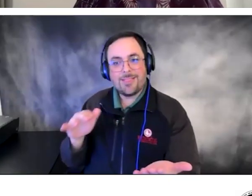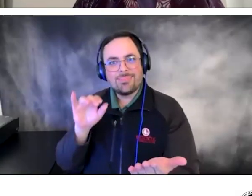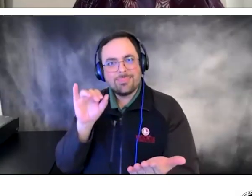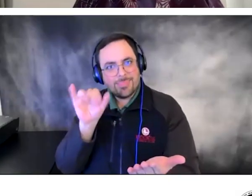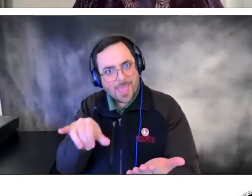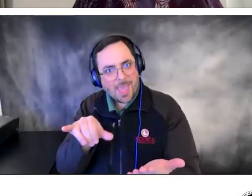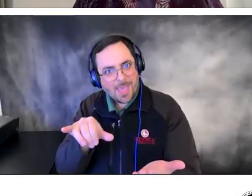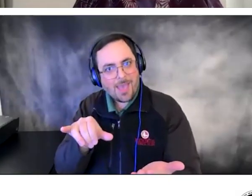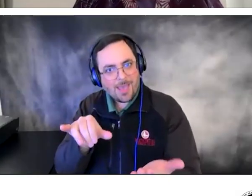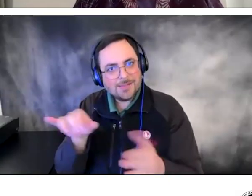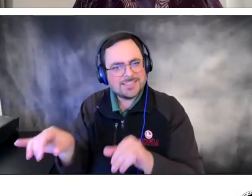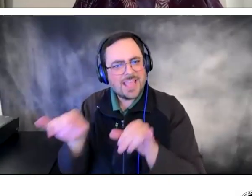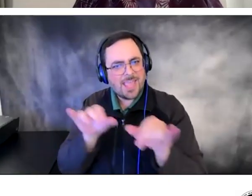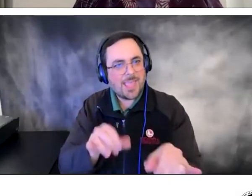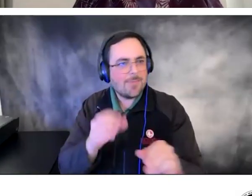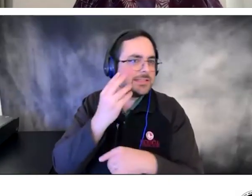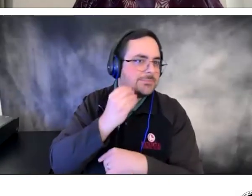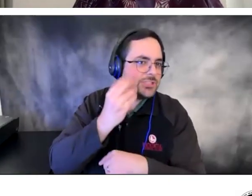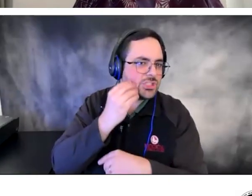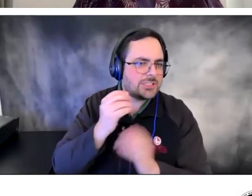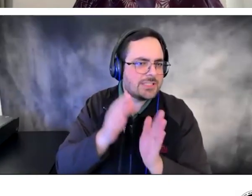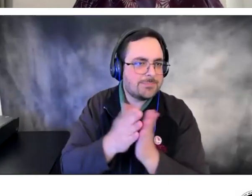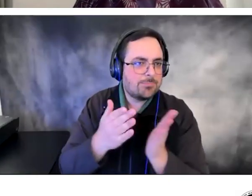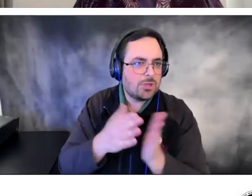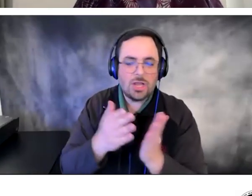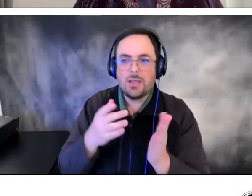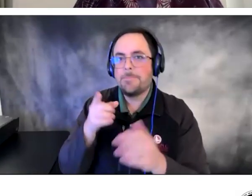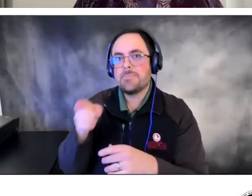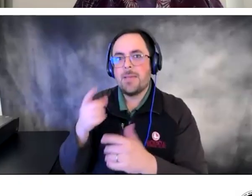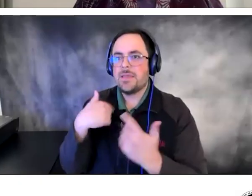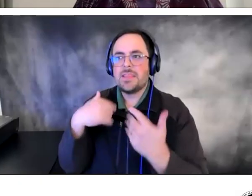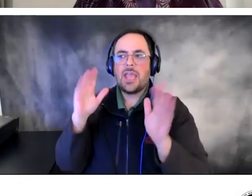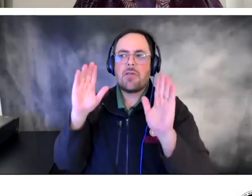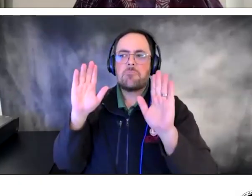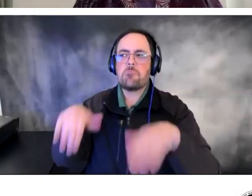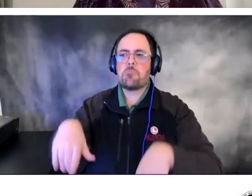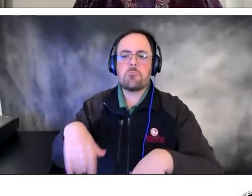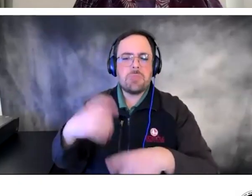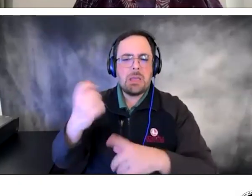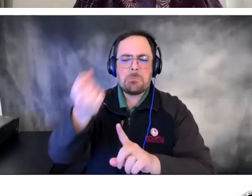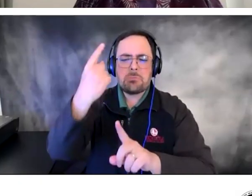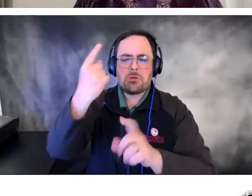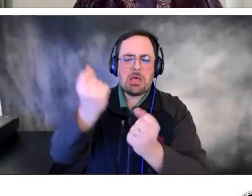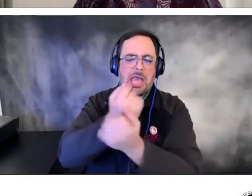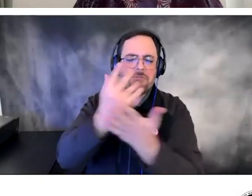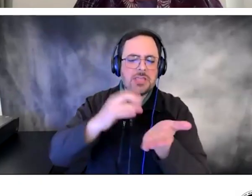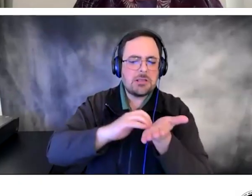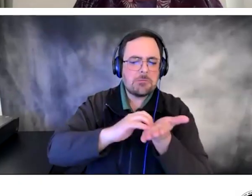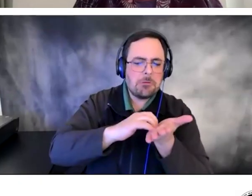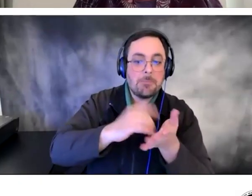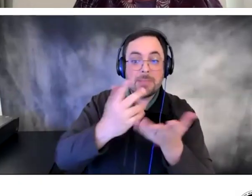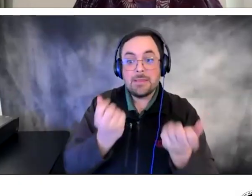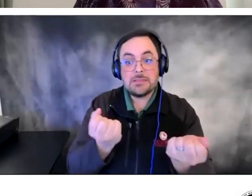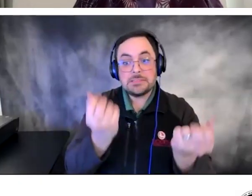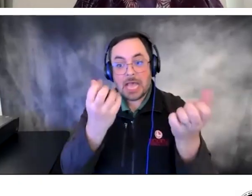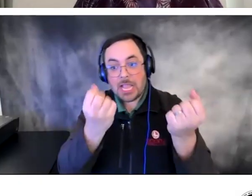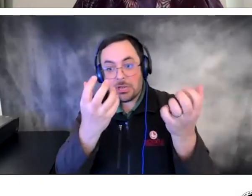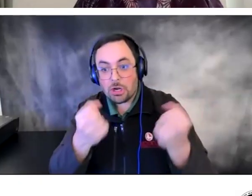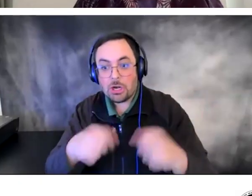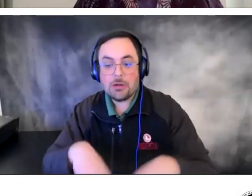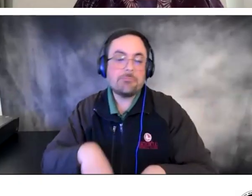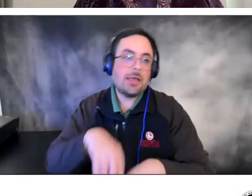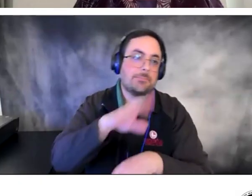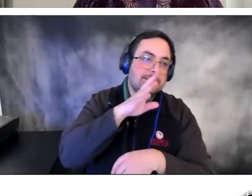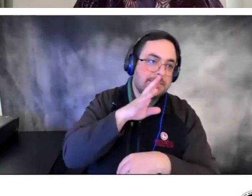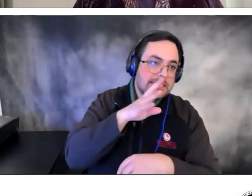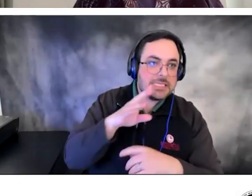so on. So these experience books, even though the child may be fully literate, may be a fluent signer, might